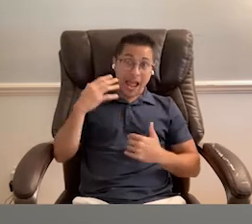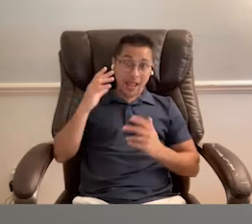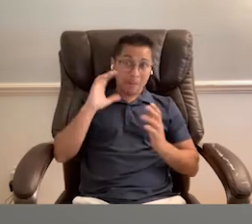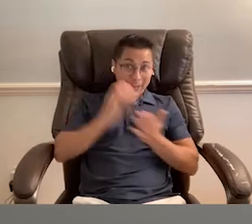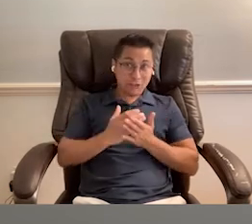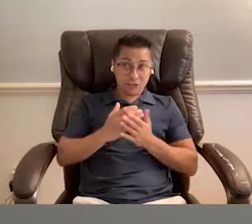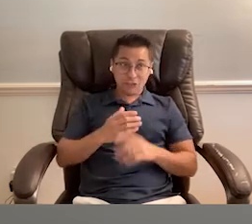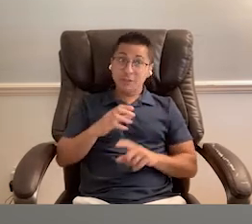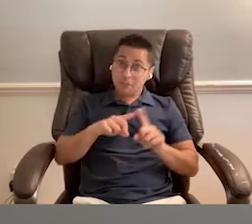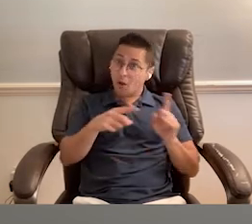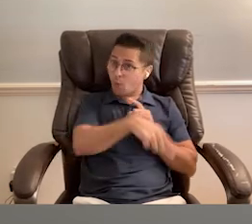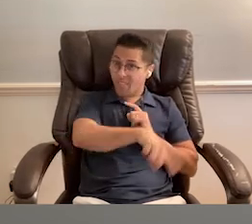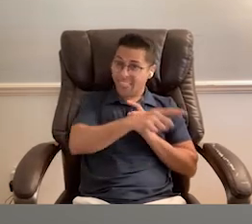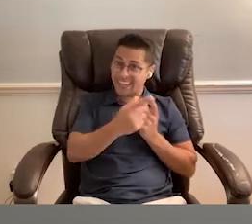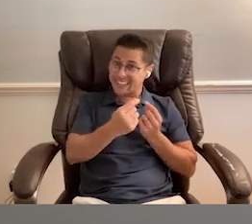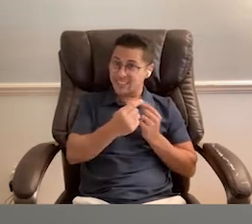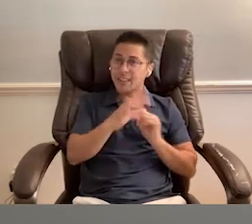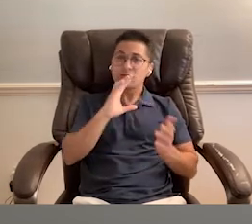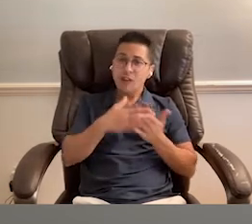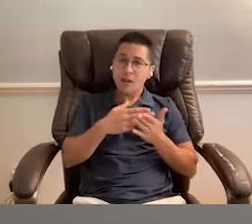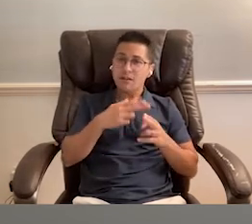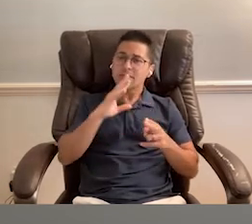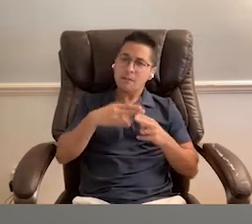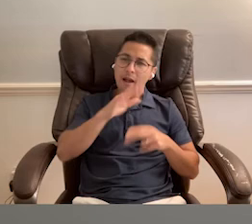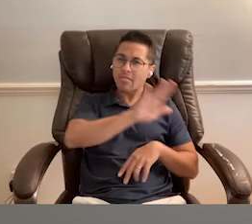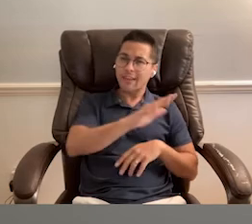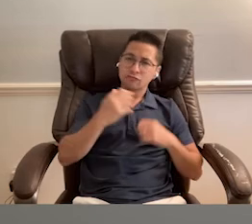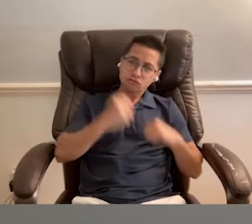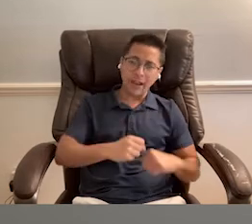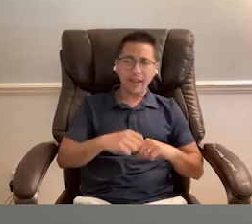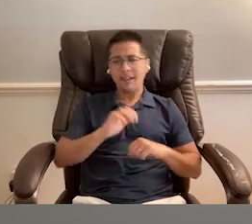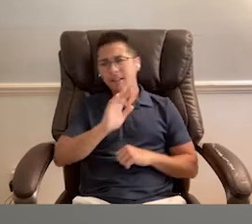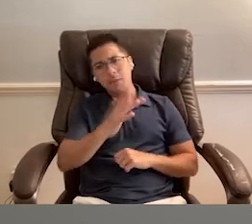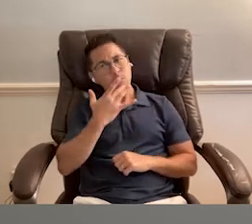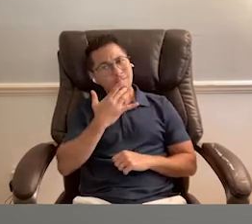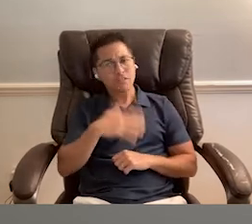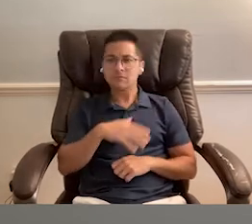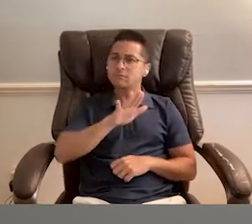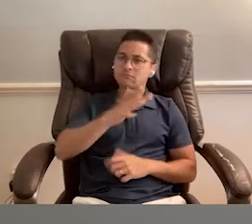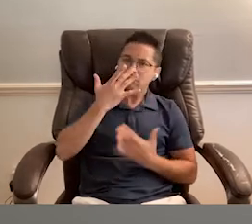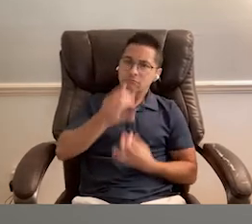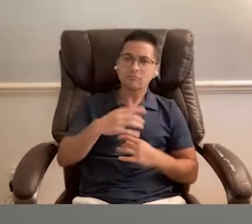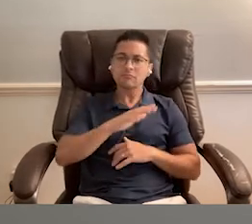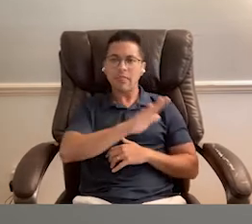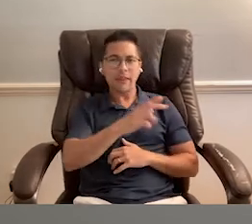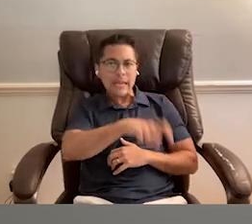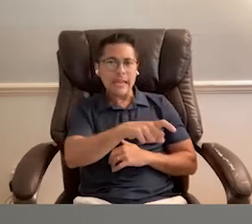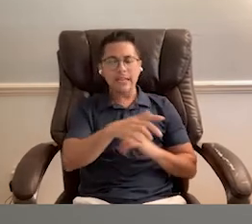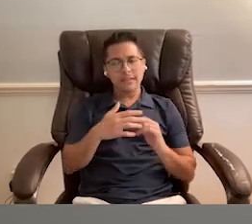youngsters doing it. But all they did was talk about their strengths, their preferences, their interests, their